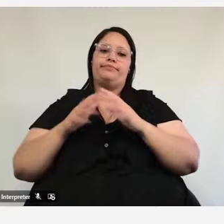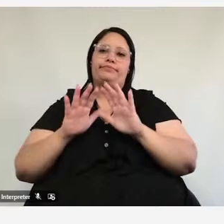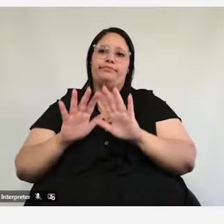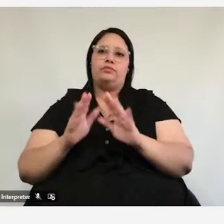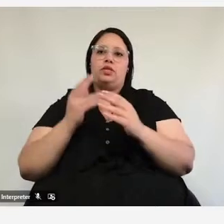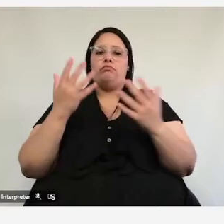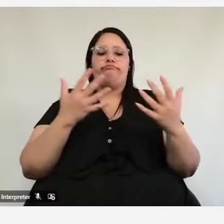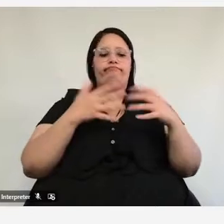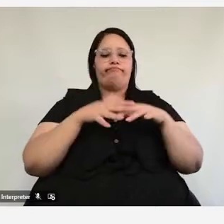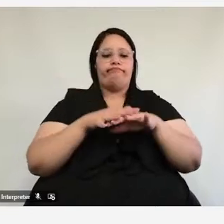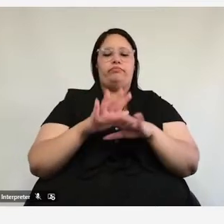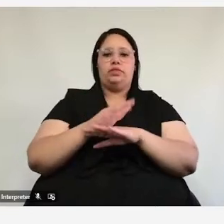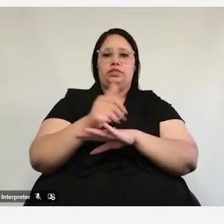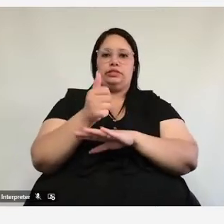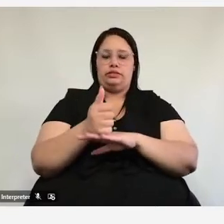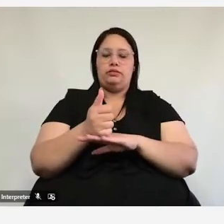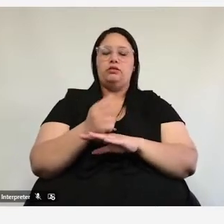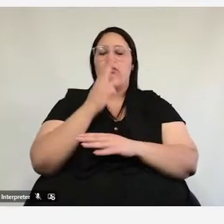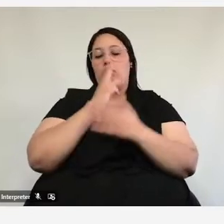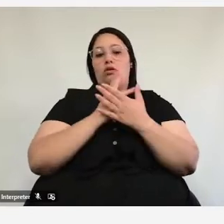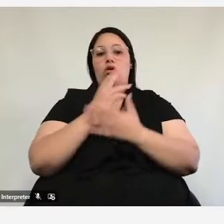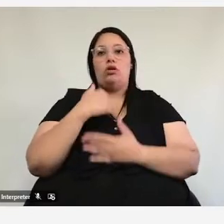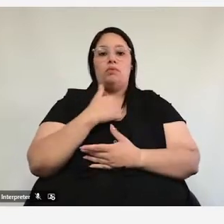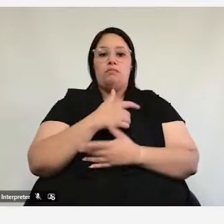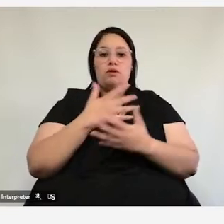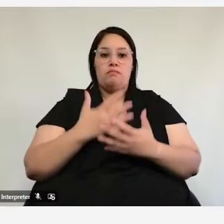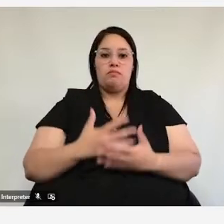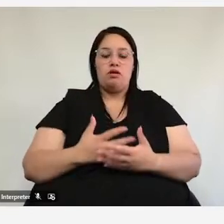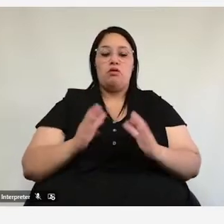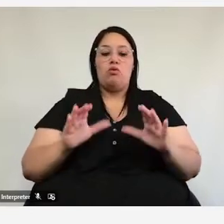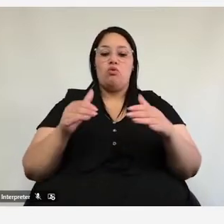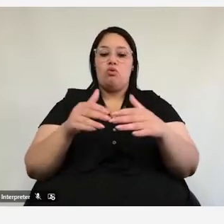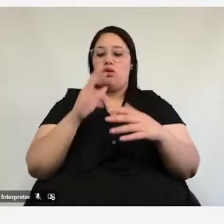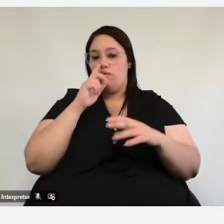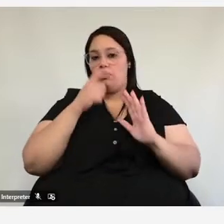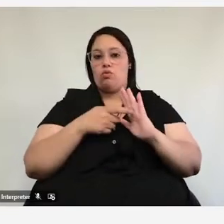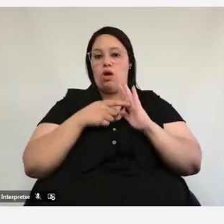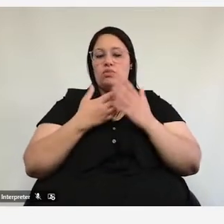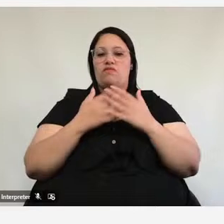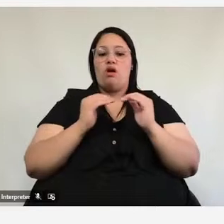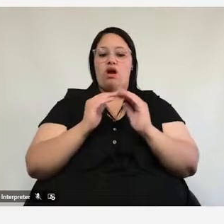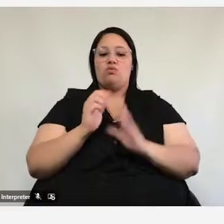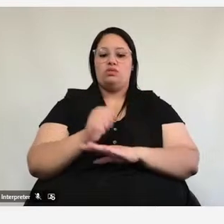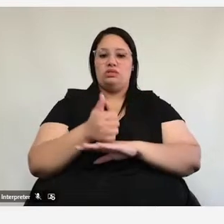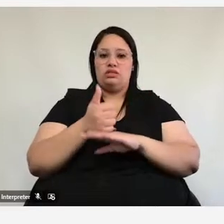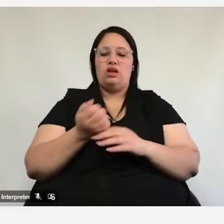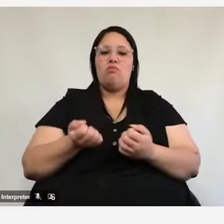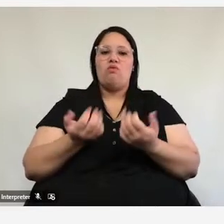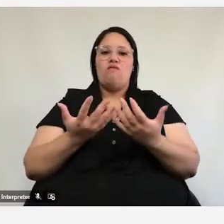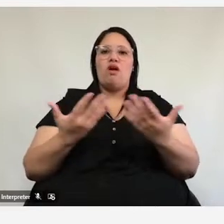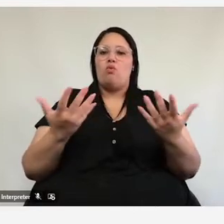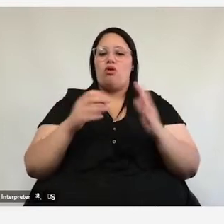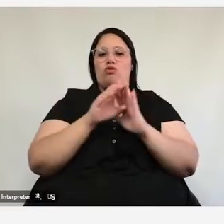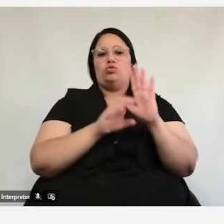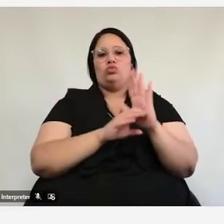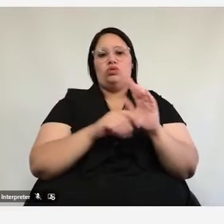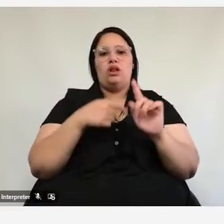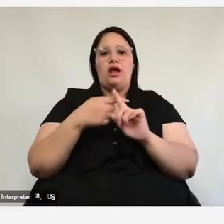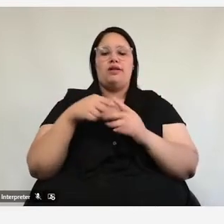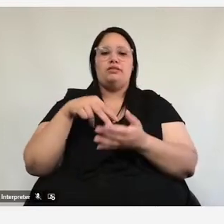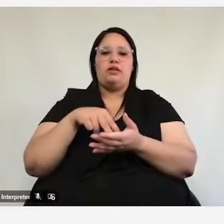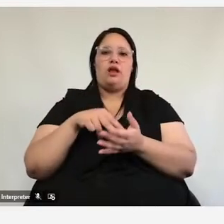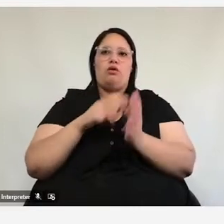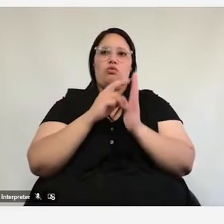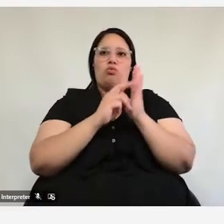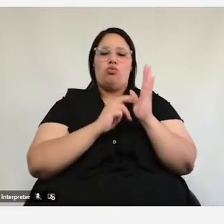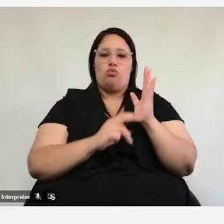hybrid sittings. Honourable members, the quorum requirements for the sitting of the House are provided for in the Constitution and the standing